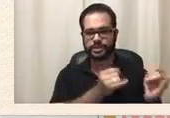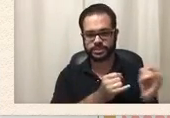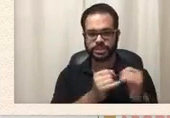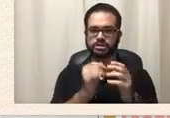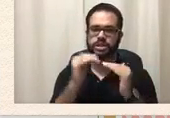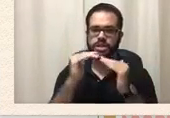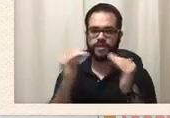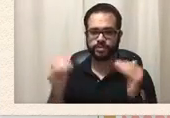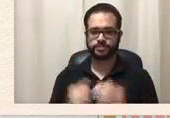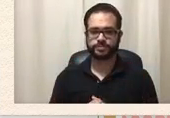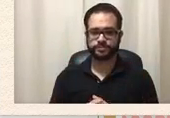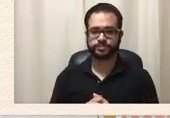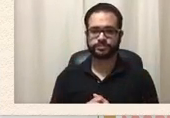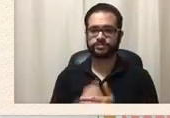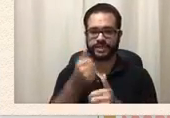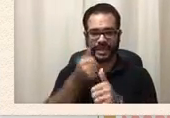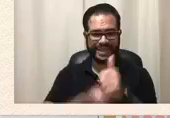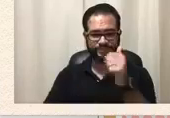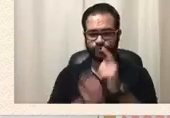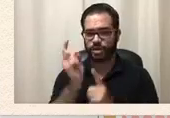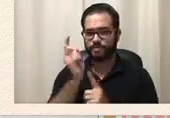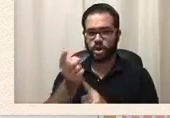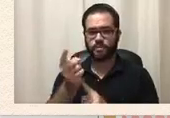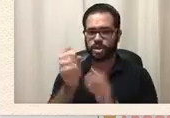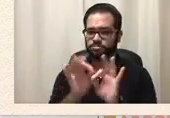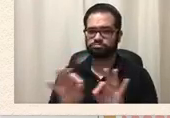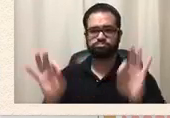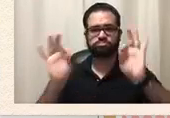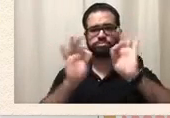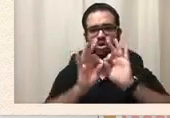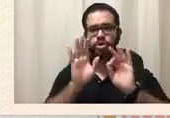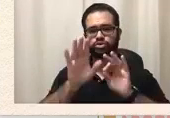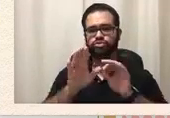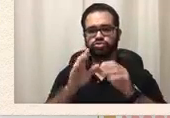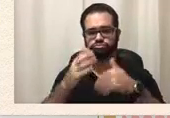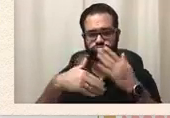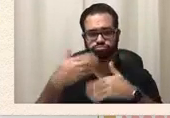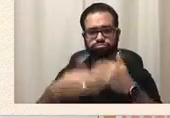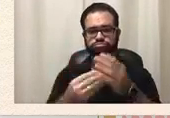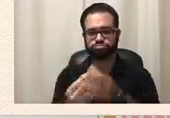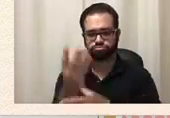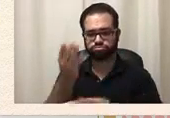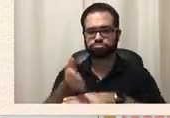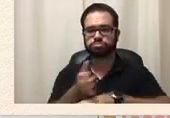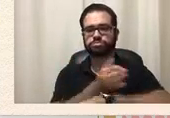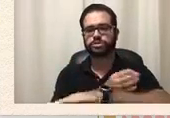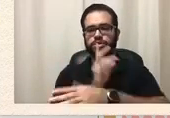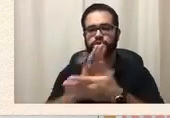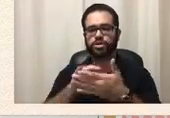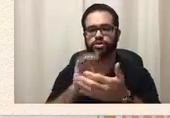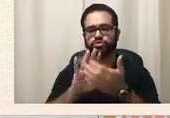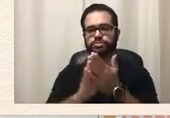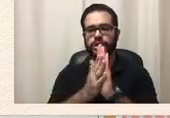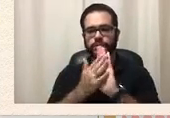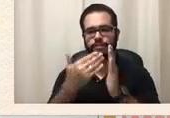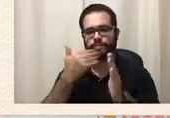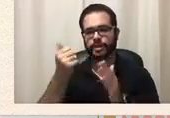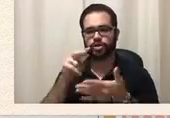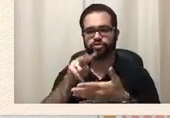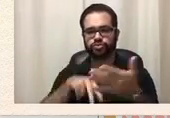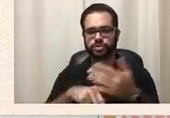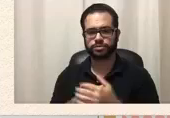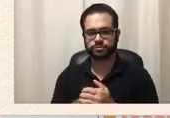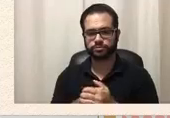moment is valid and important as your child grows and learns to become better readers. Allow your child or student to work